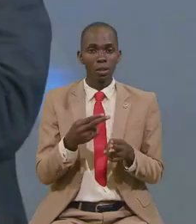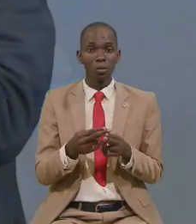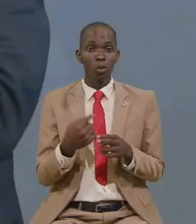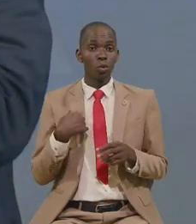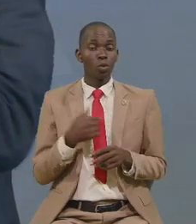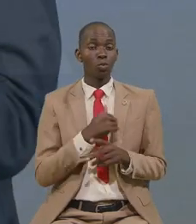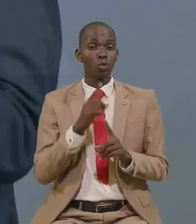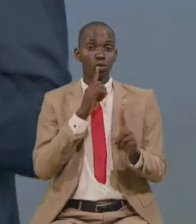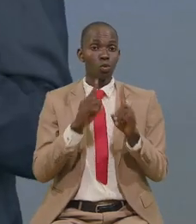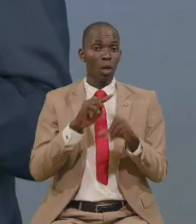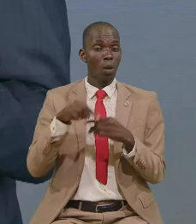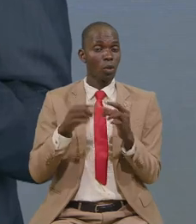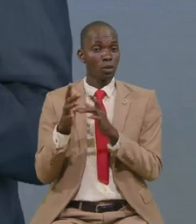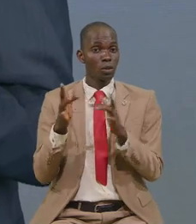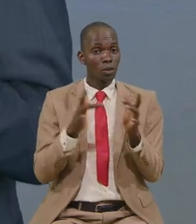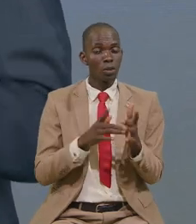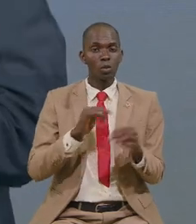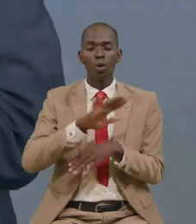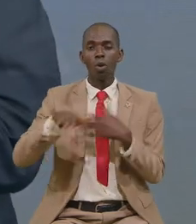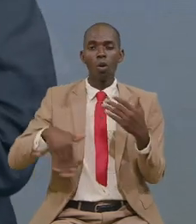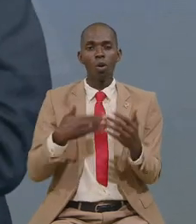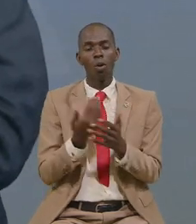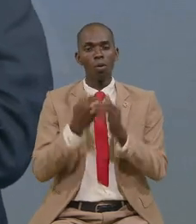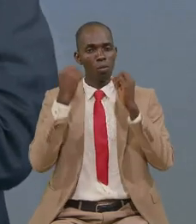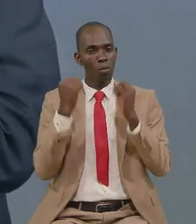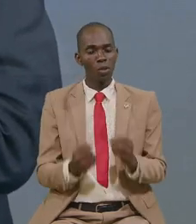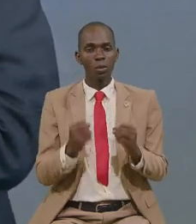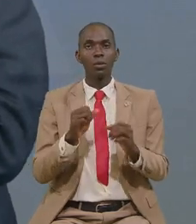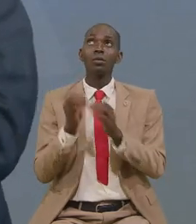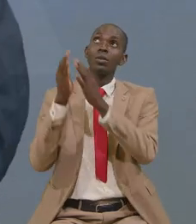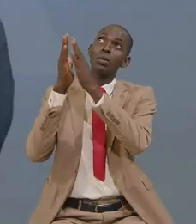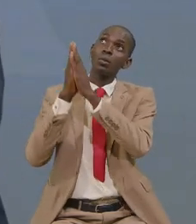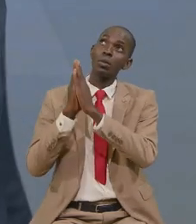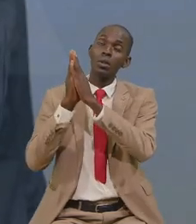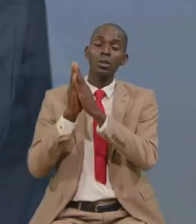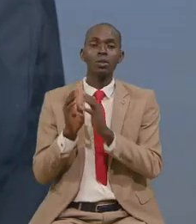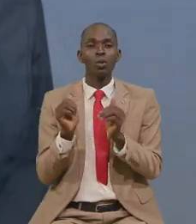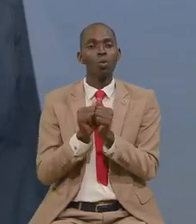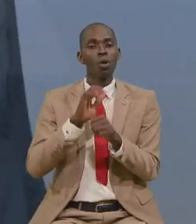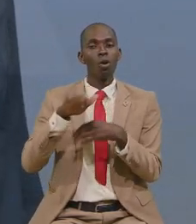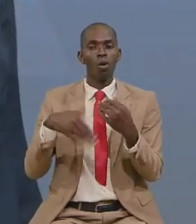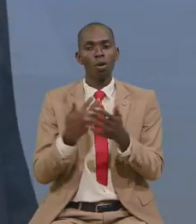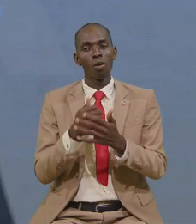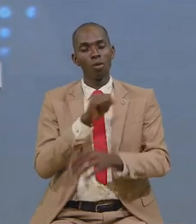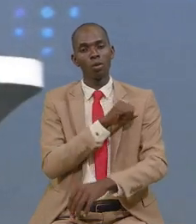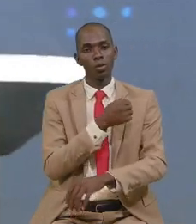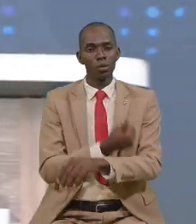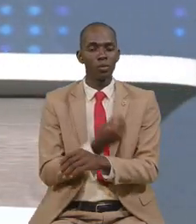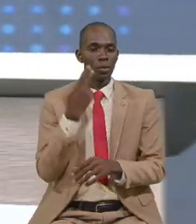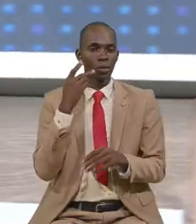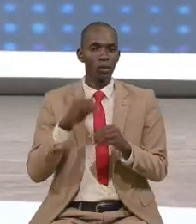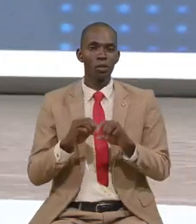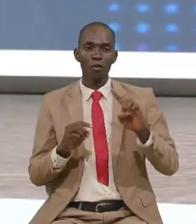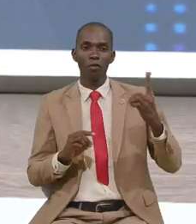the almighty advocate with all authority. Look at 1 John chapter